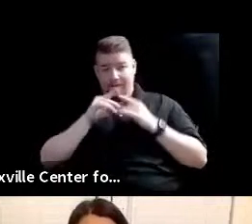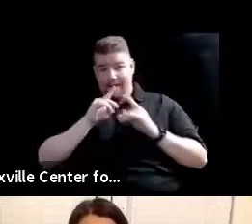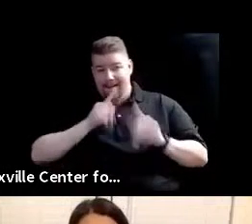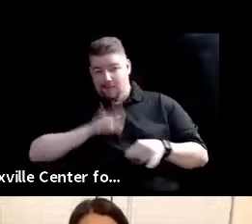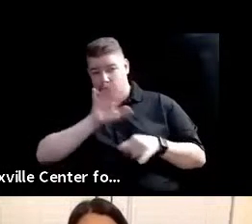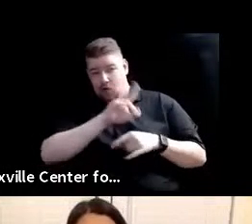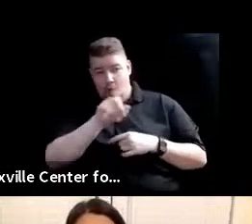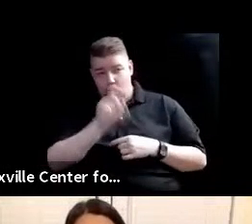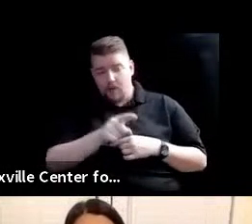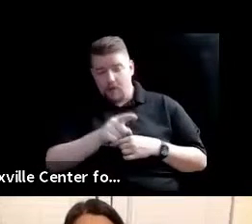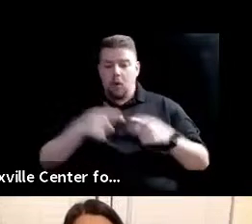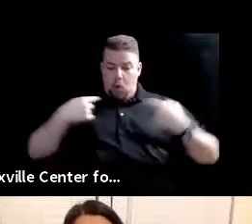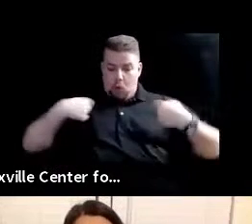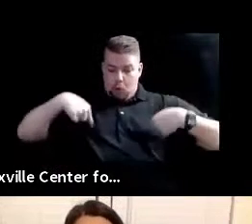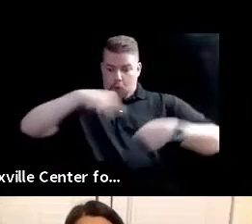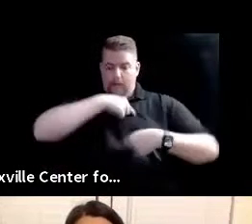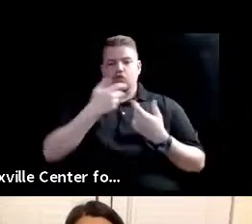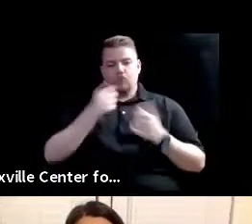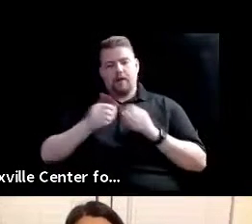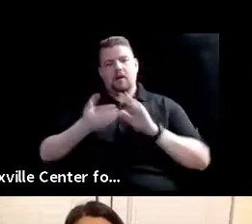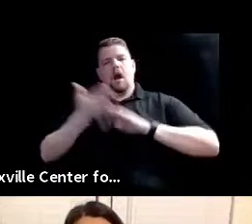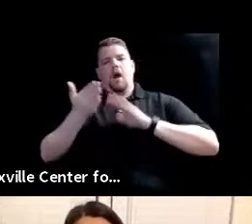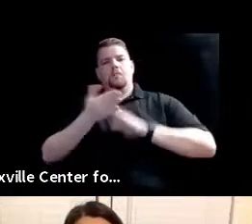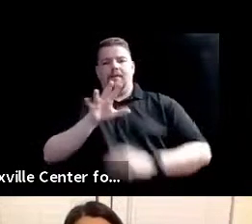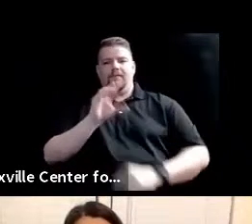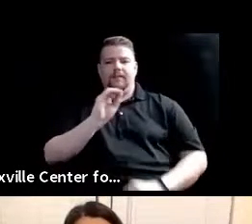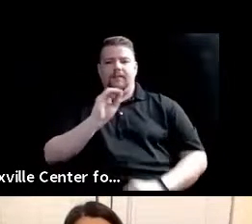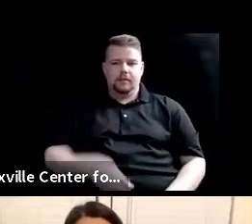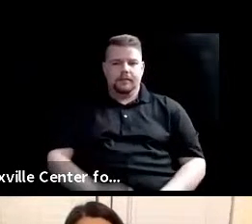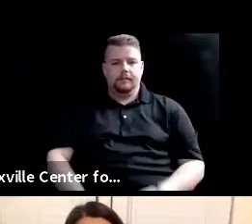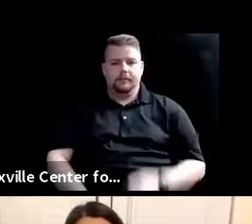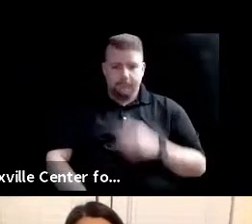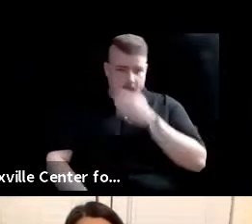but we are trying to operate at 50%.